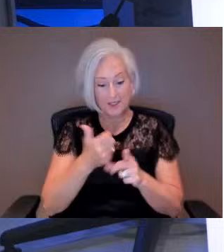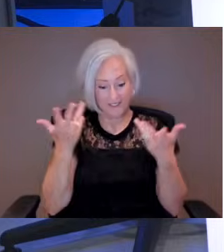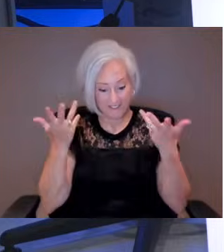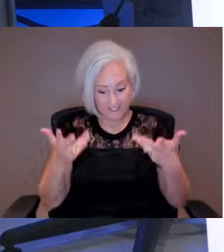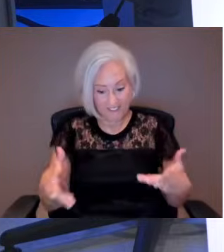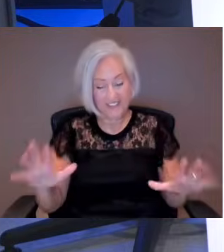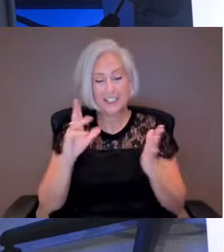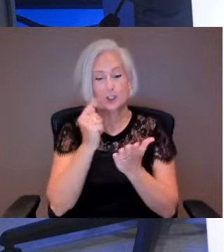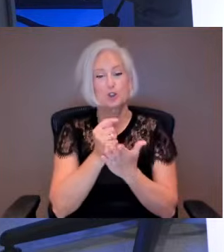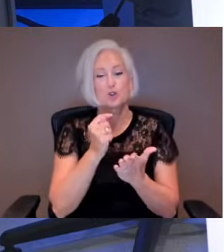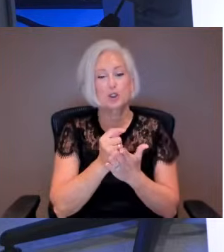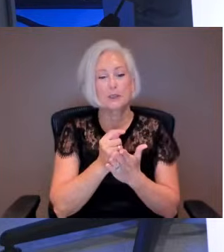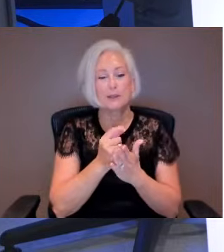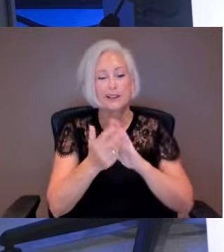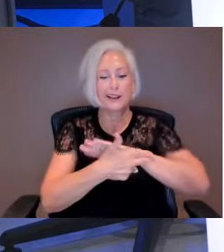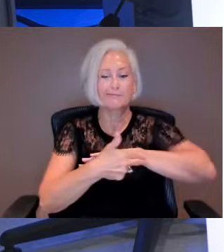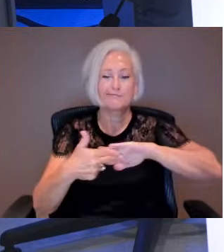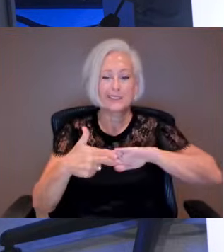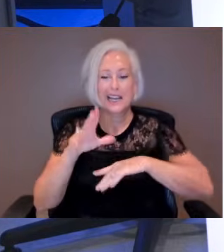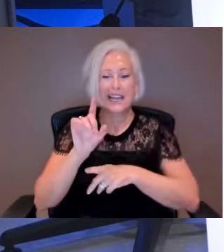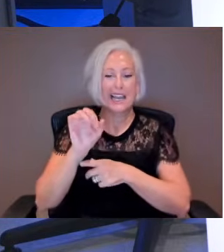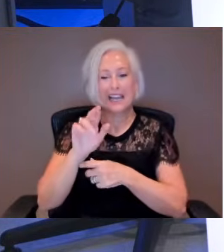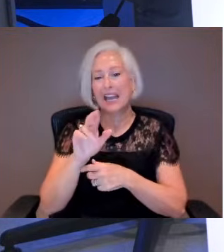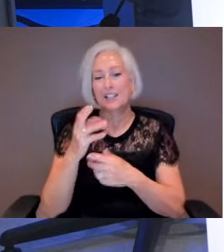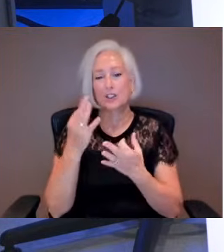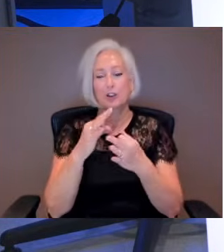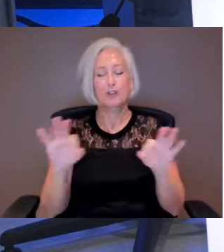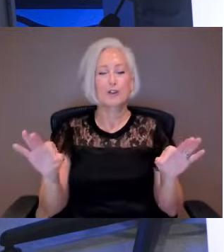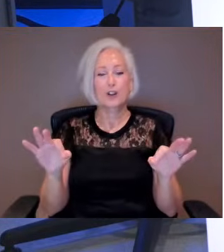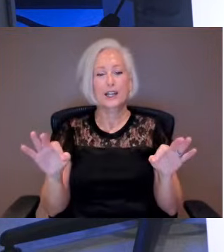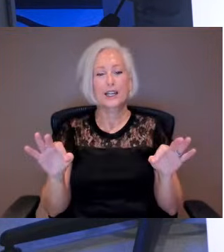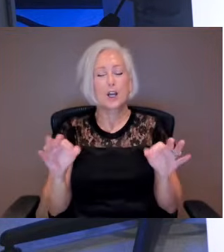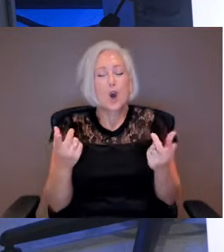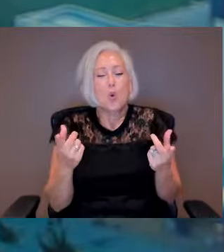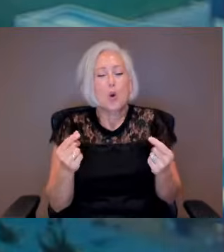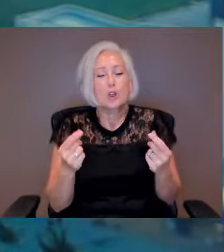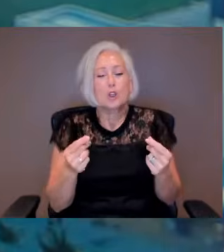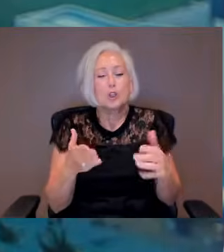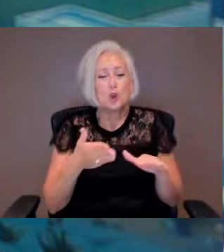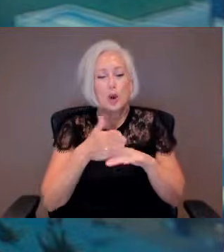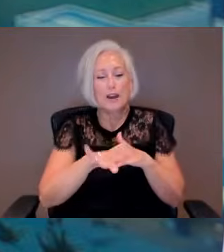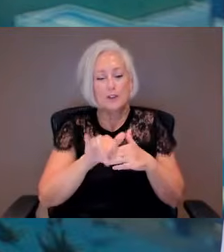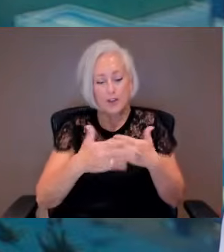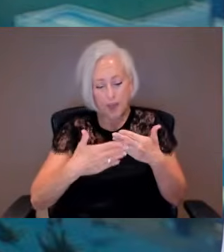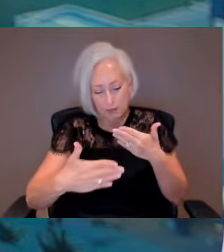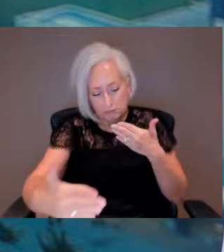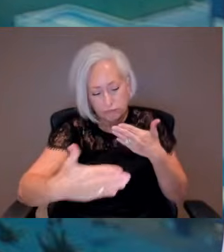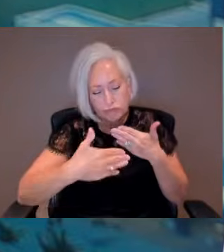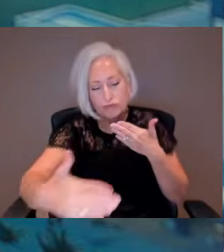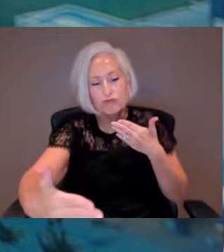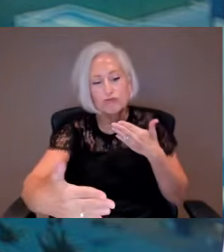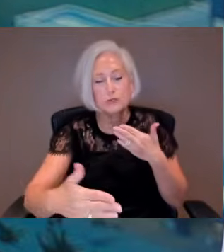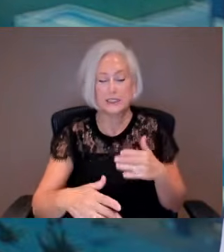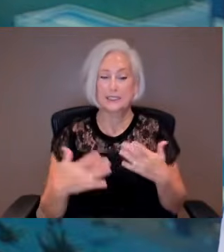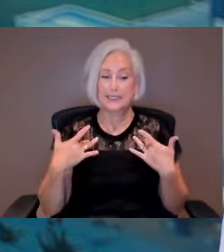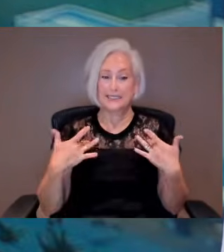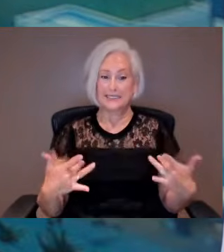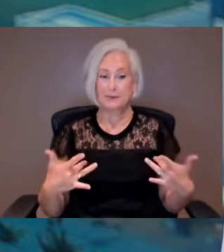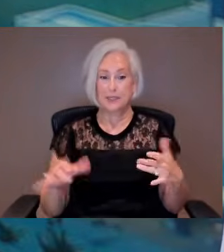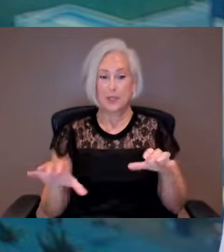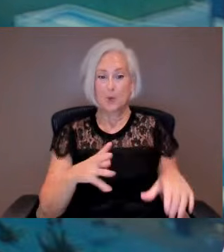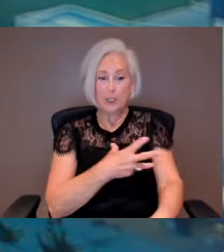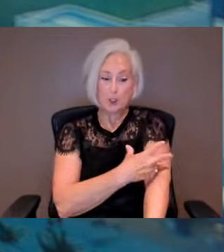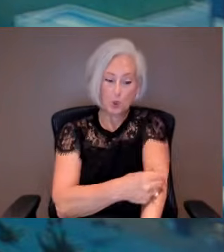what does the follow-up care look like? What's the surveillance for Matt moving forward? Yes. So generally speaking, it's with labs and imaging,